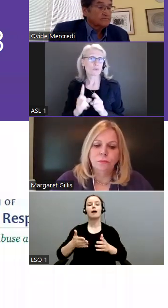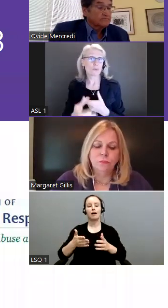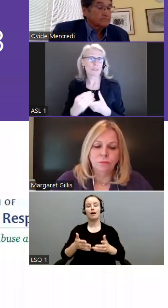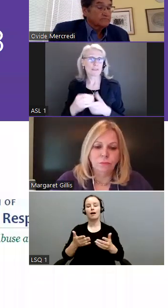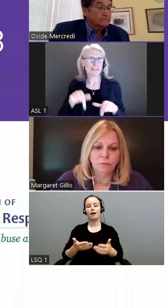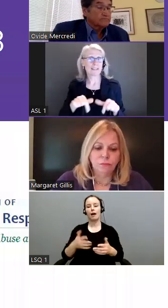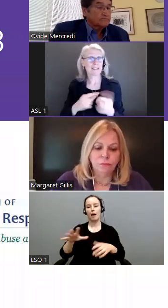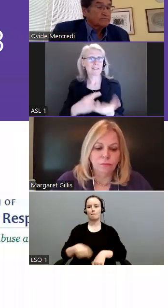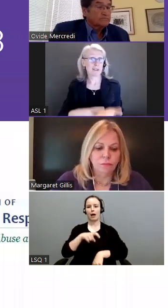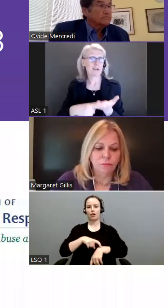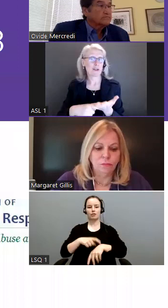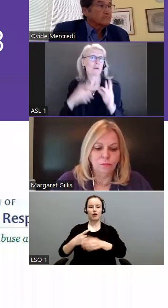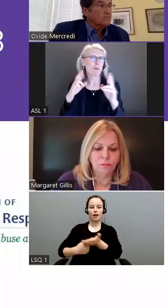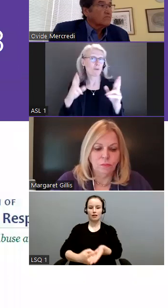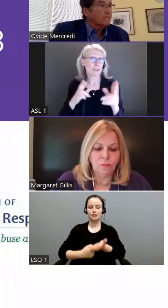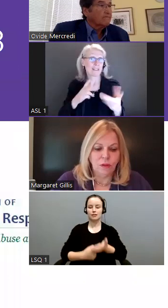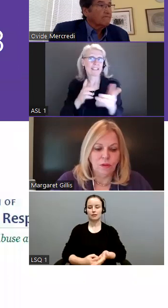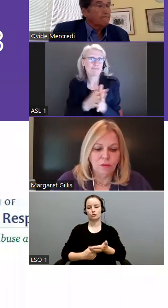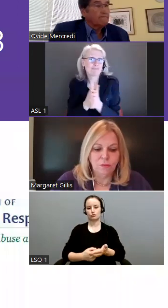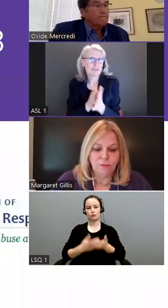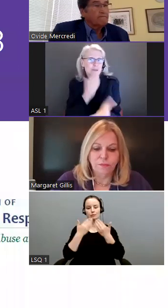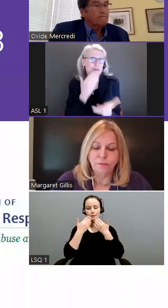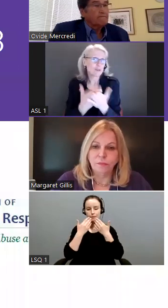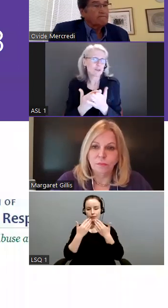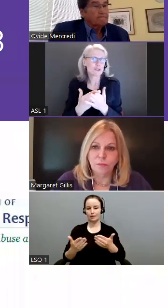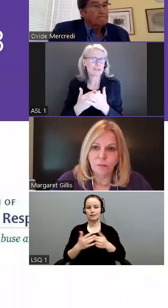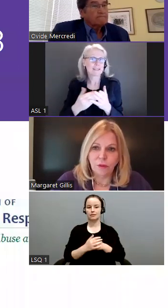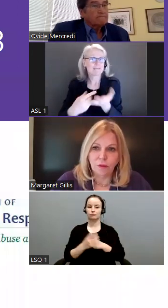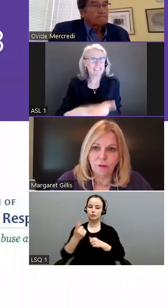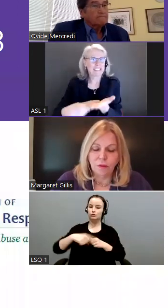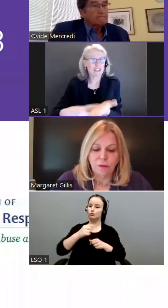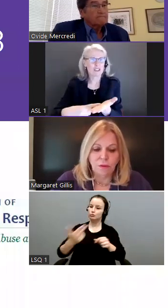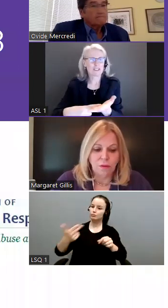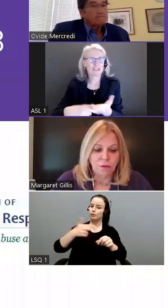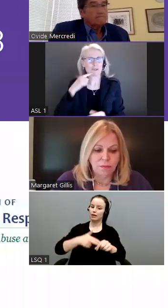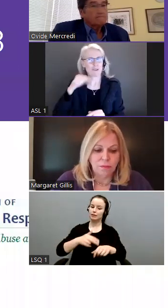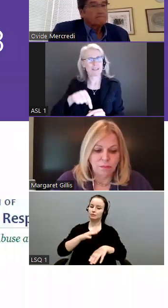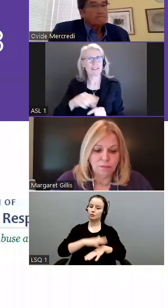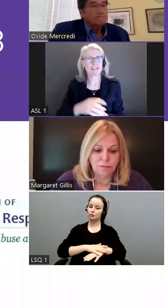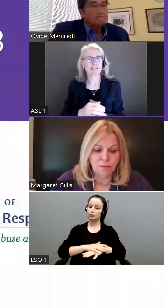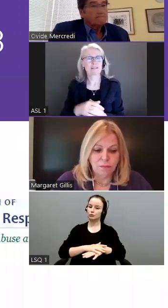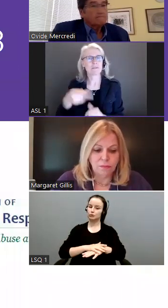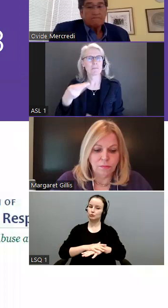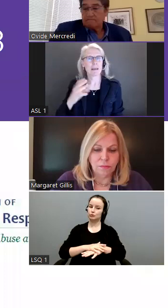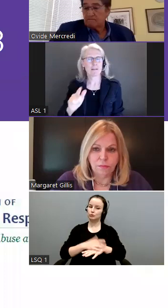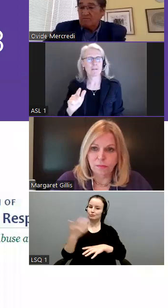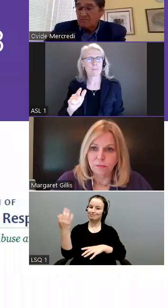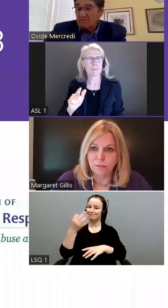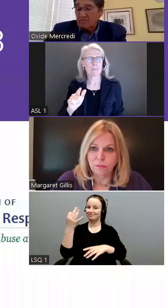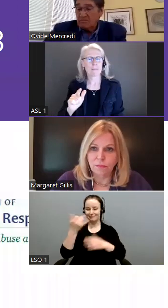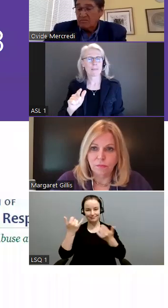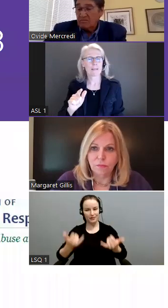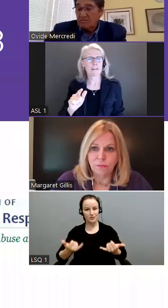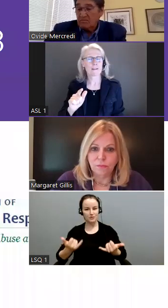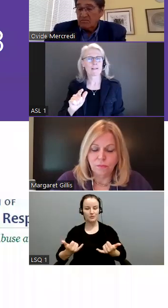and hopefully engage in some great discussion as we move forward in our panel of experts with the